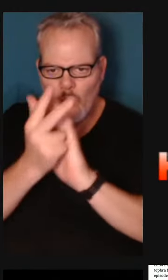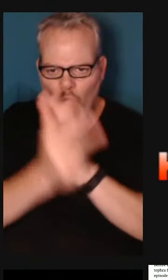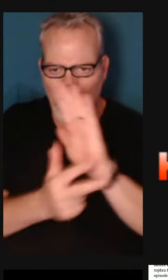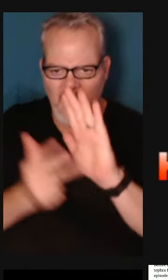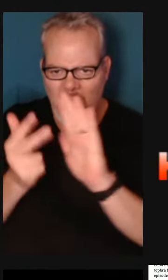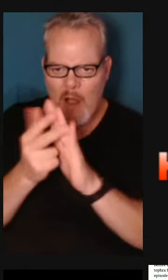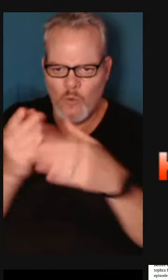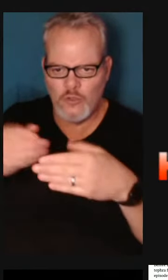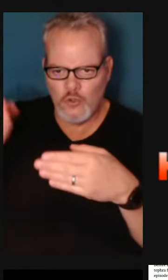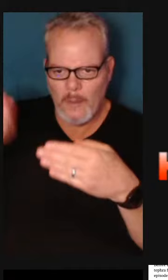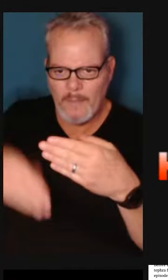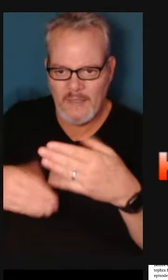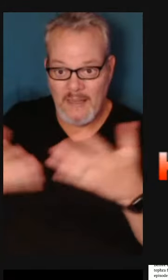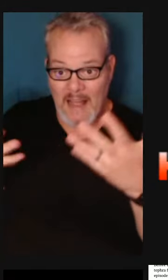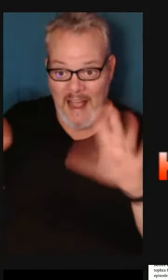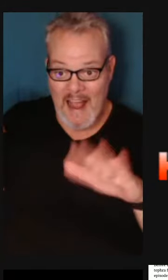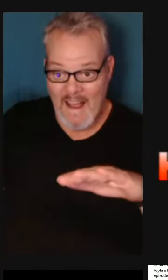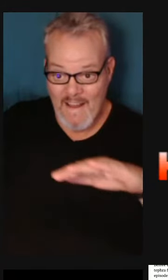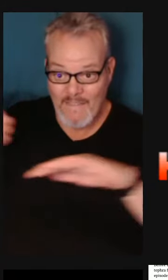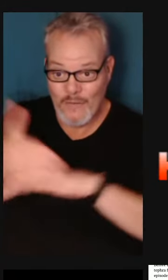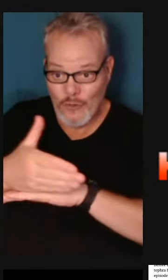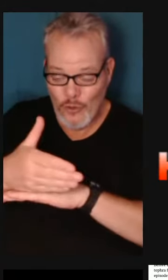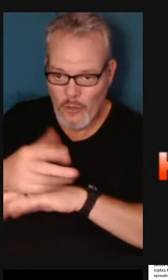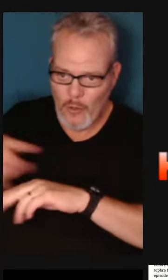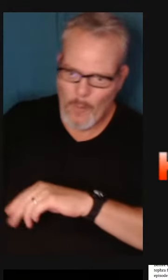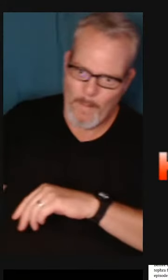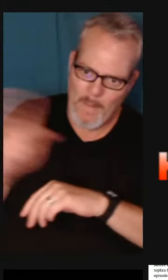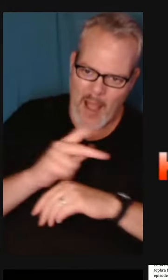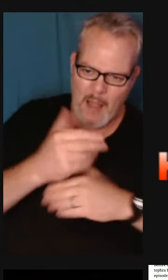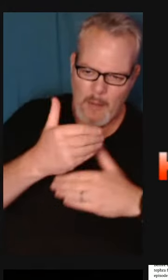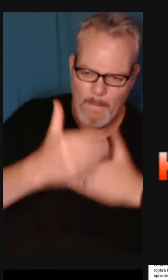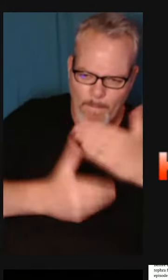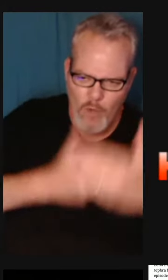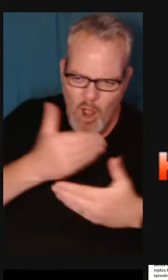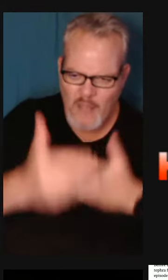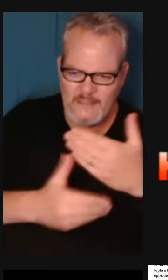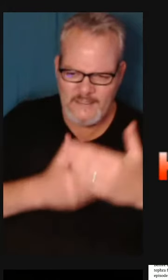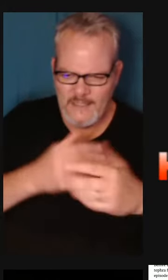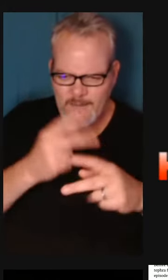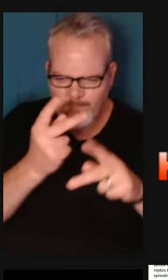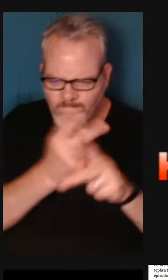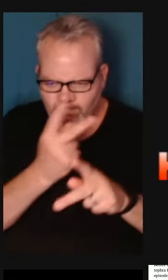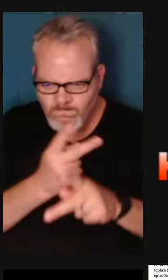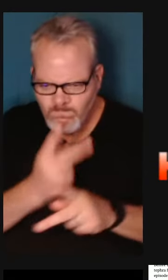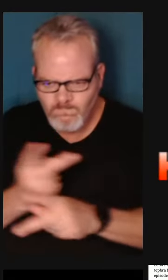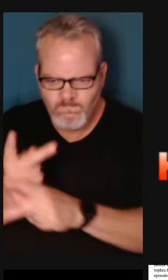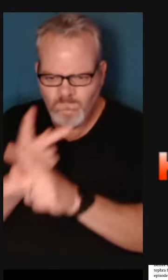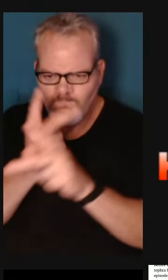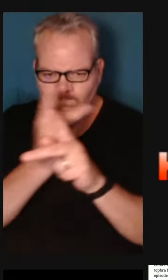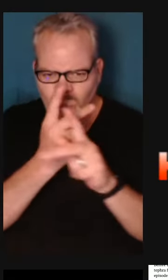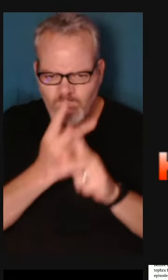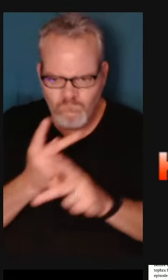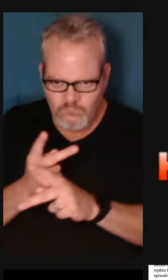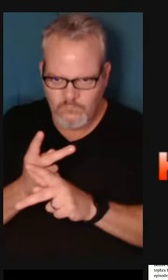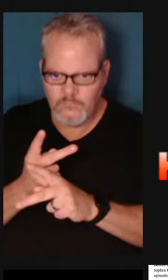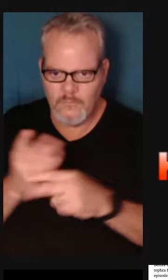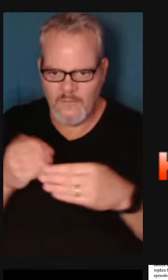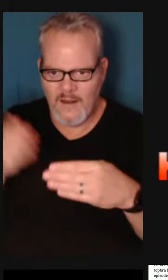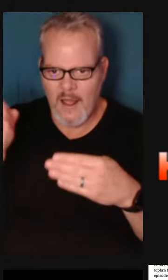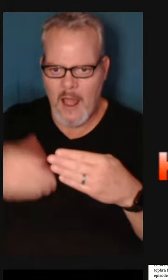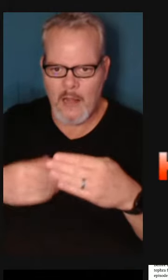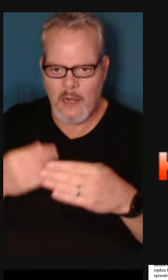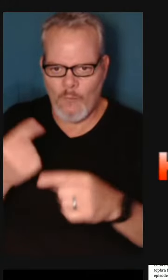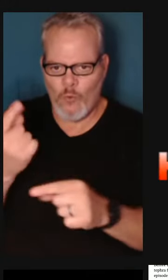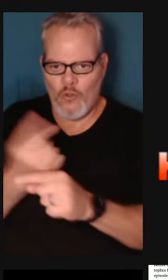that, they go back and process it all with all their details here and end up with a vertical accuracy